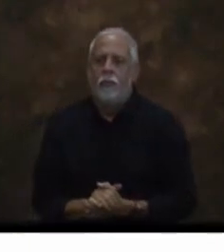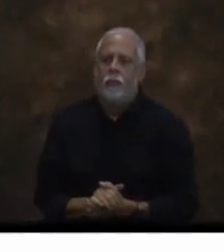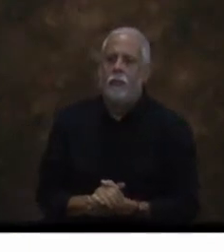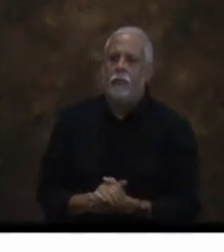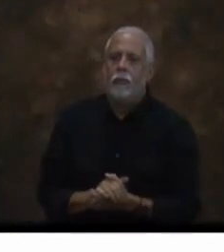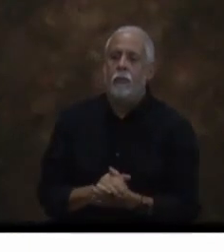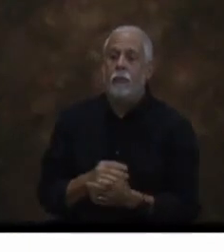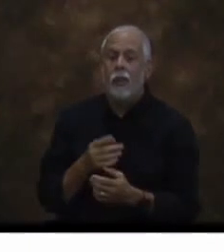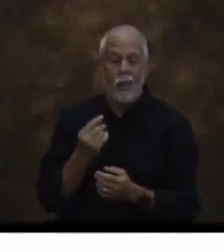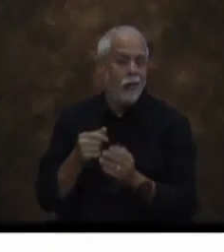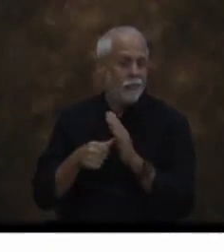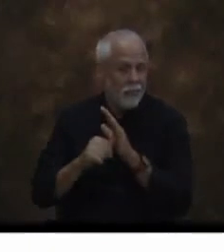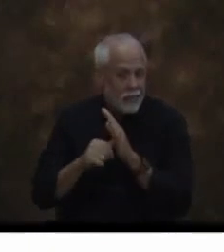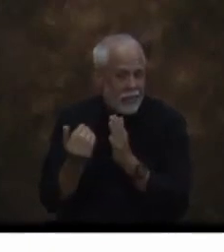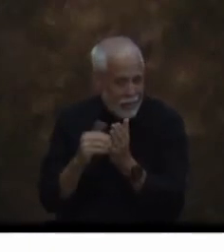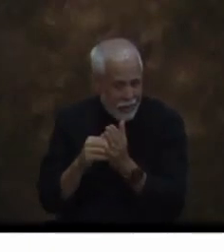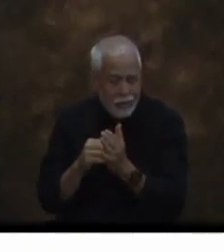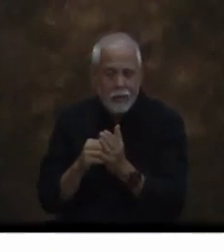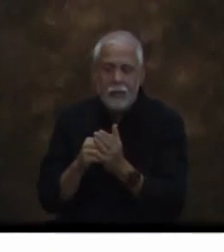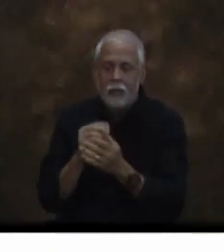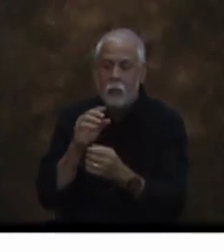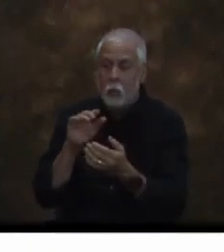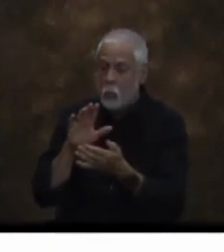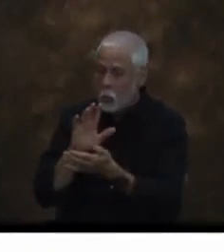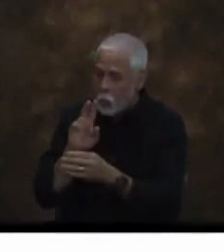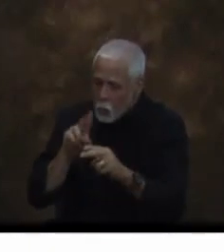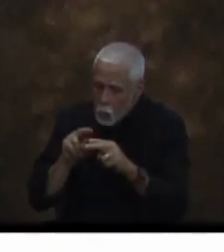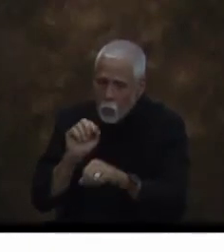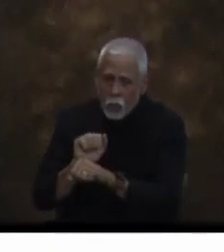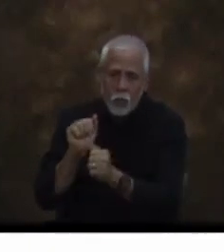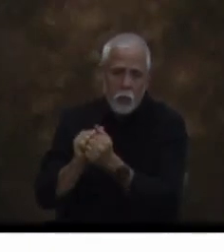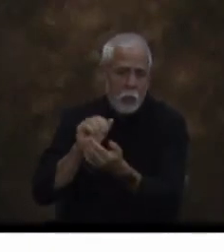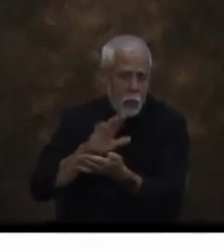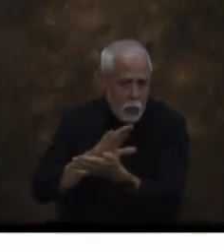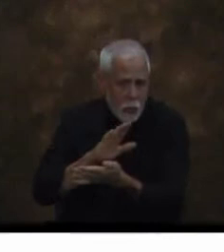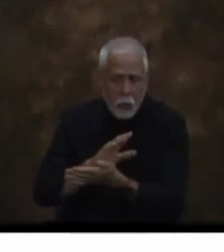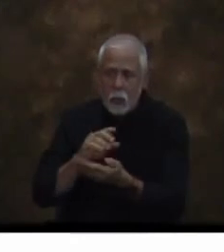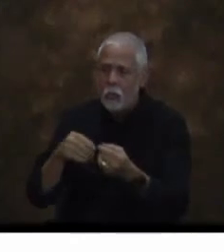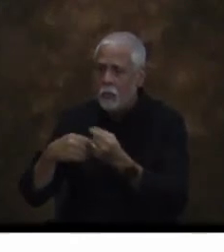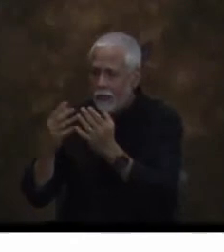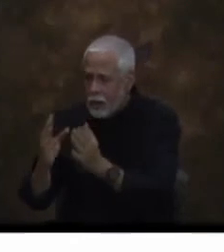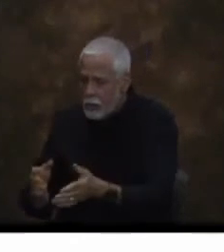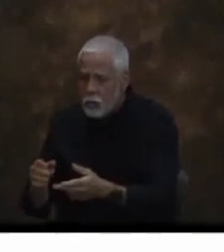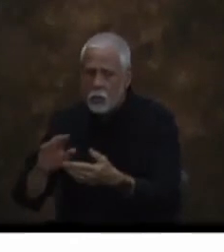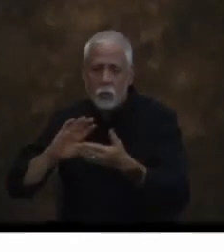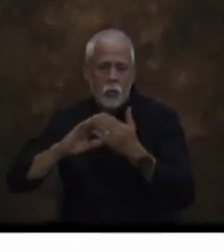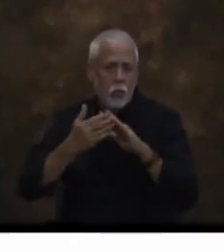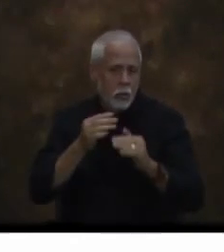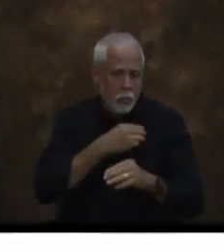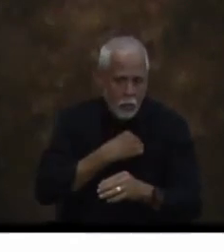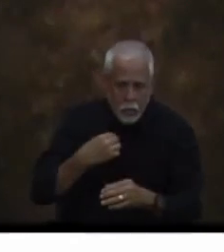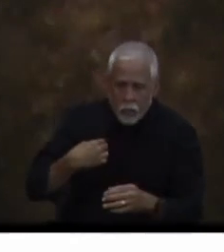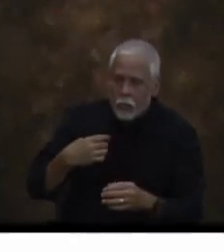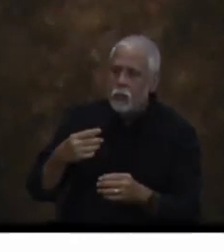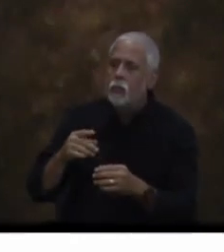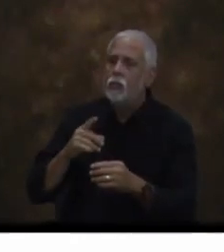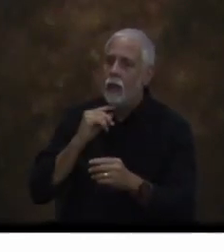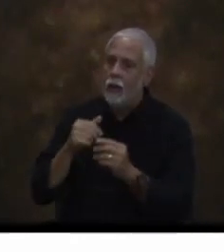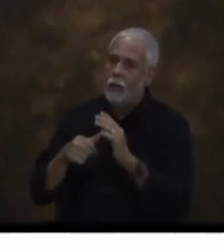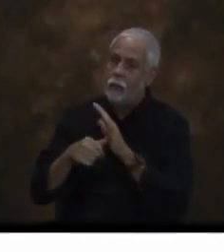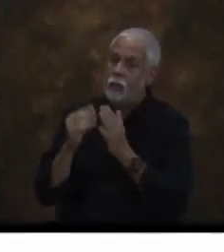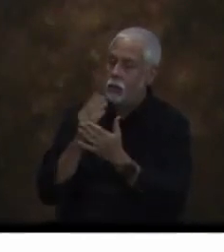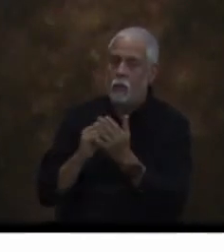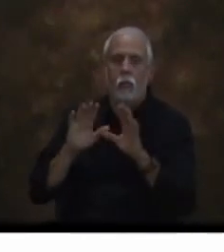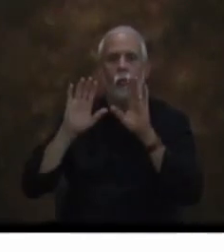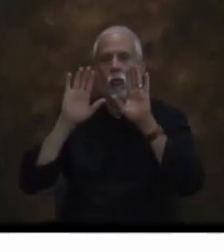And just to reiterate, again, engaging schools, vaccine providers, and community members. And I just wanted to highlight some of